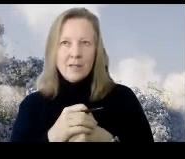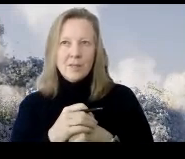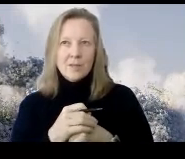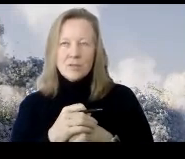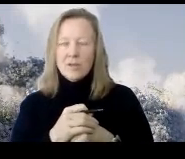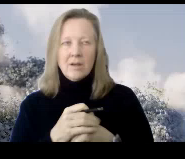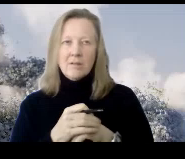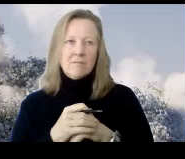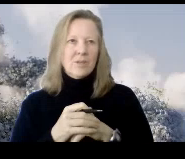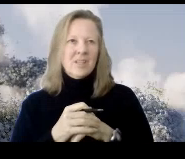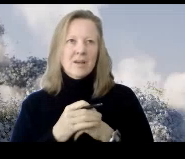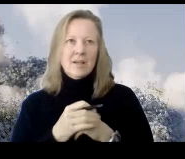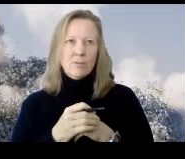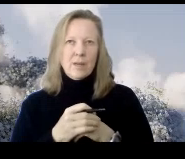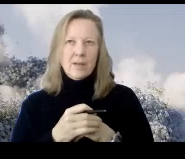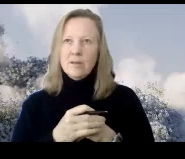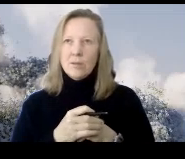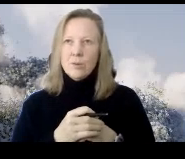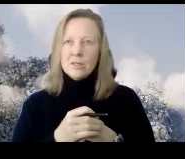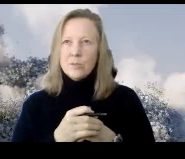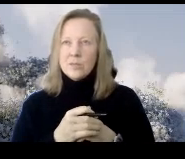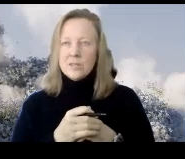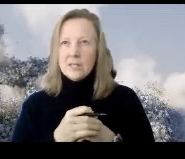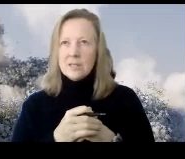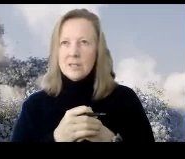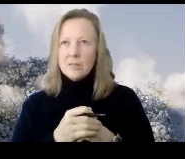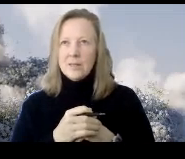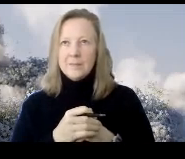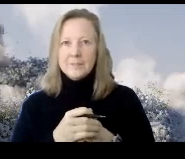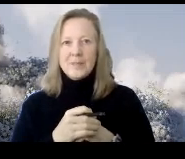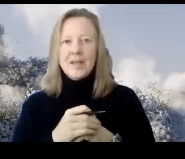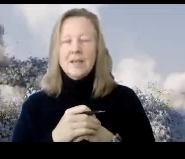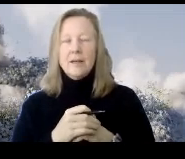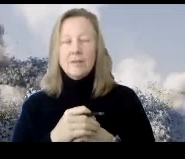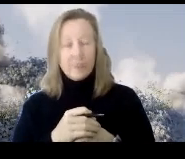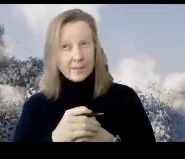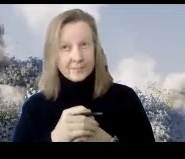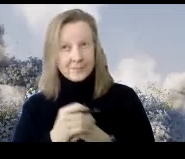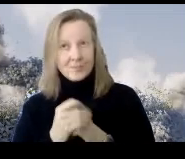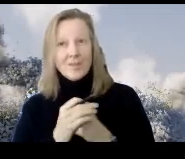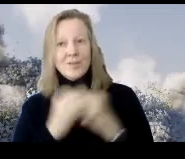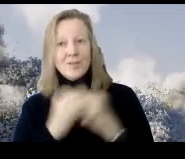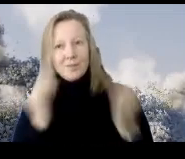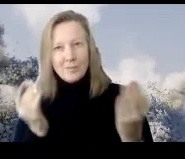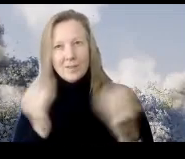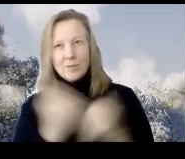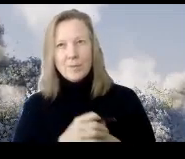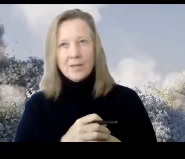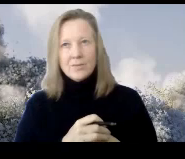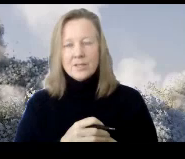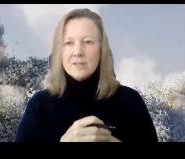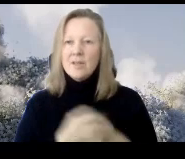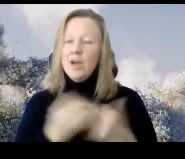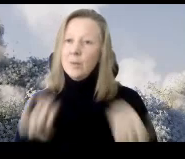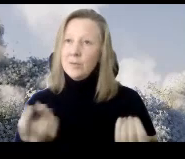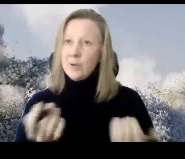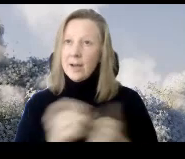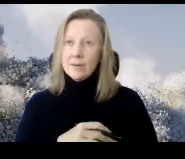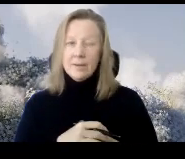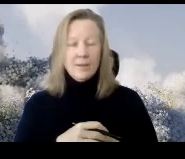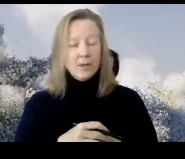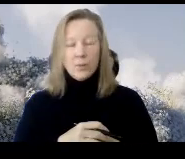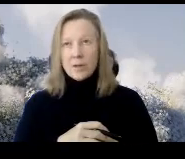in writing because there's not any writing in the course. It's mostly listening and speaking and a lot of reading. So that's why we ask for 6s. But